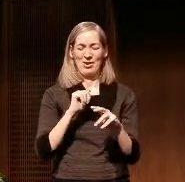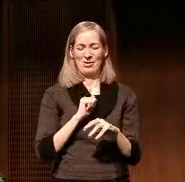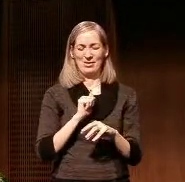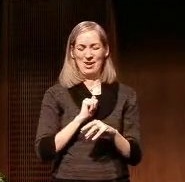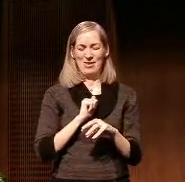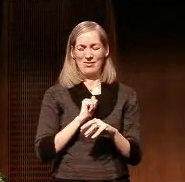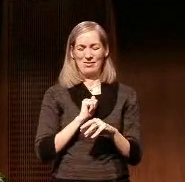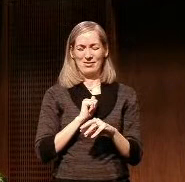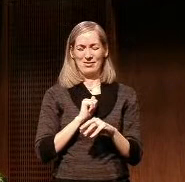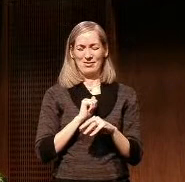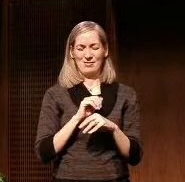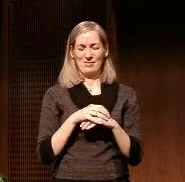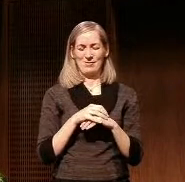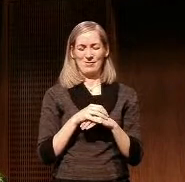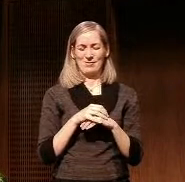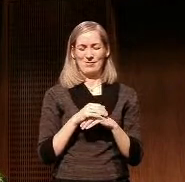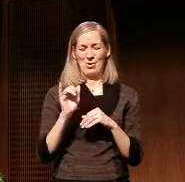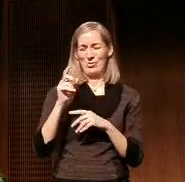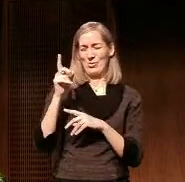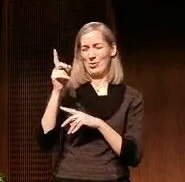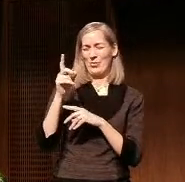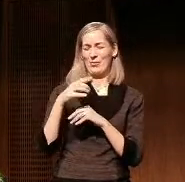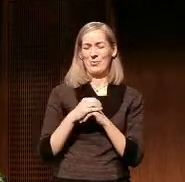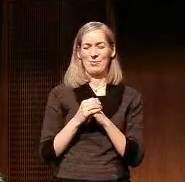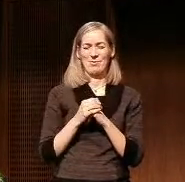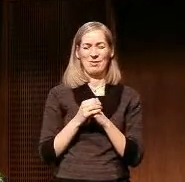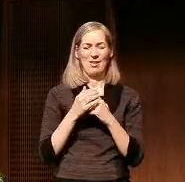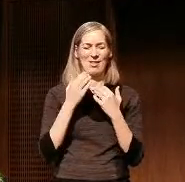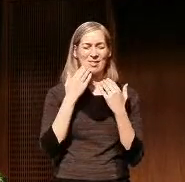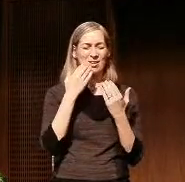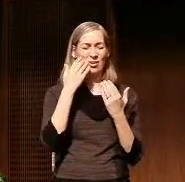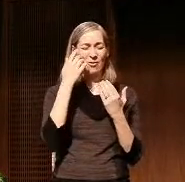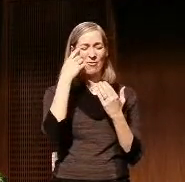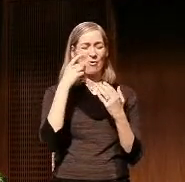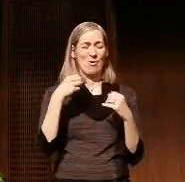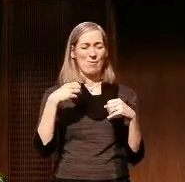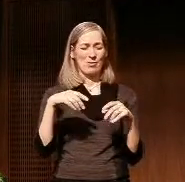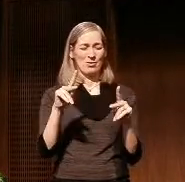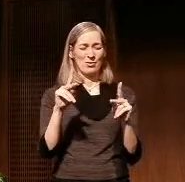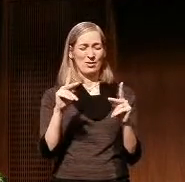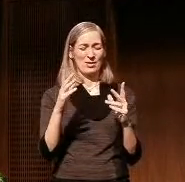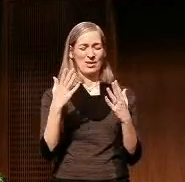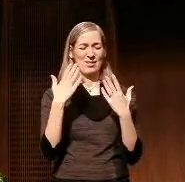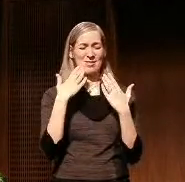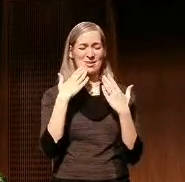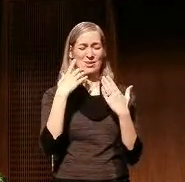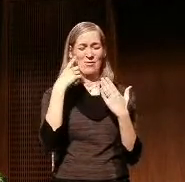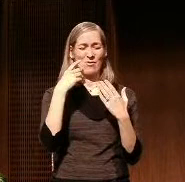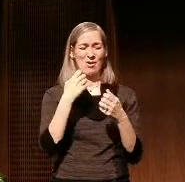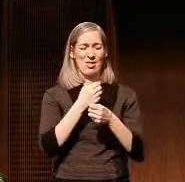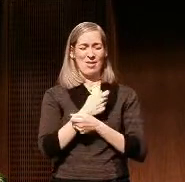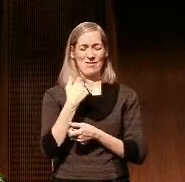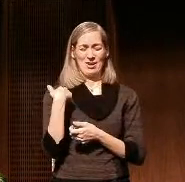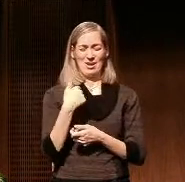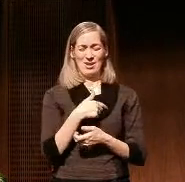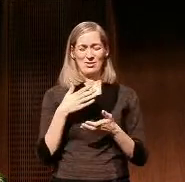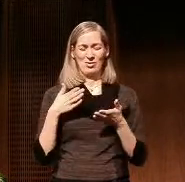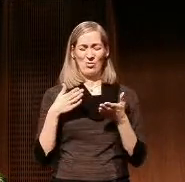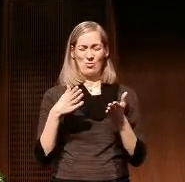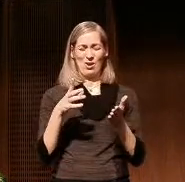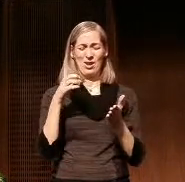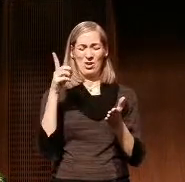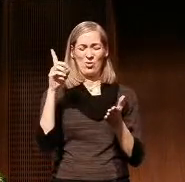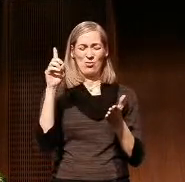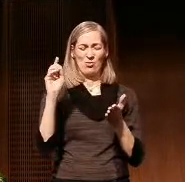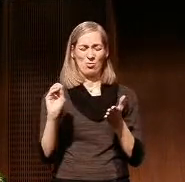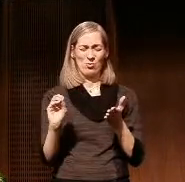you. We thank you, Father, for this privilege. Thank you for loving us the way you do.